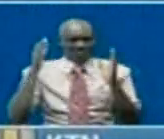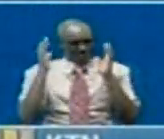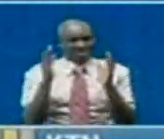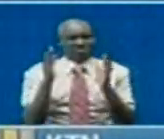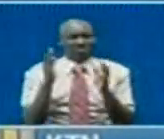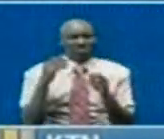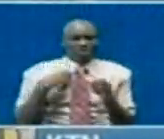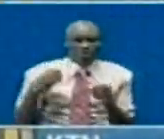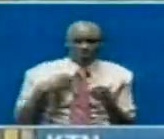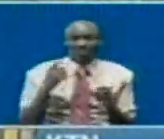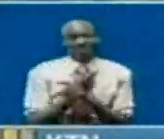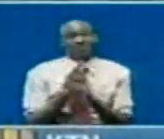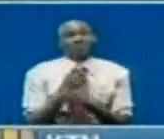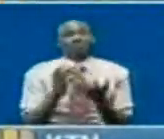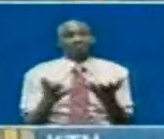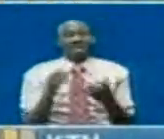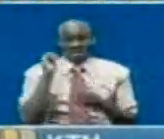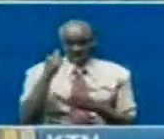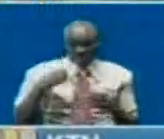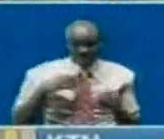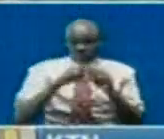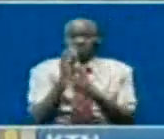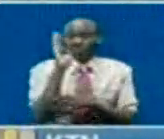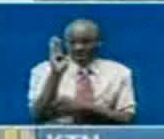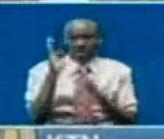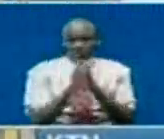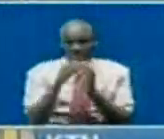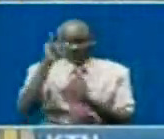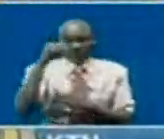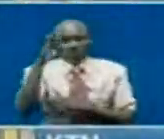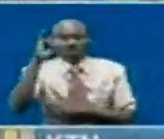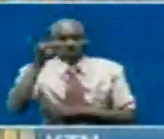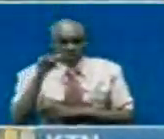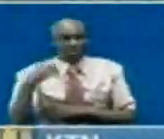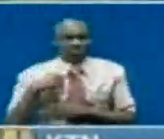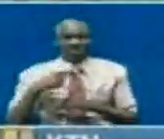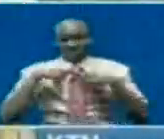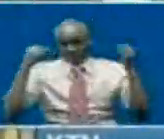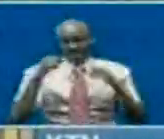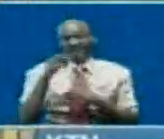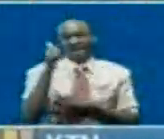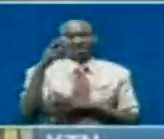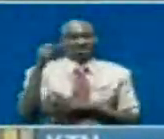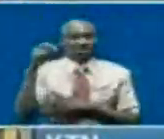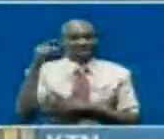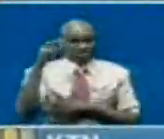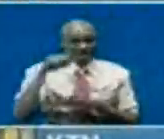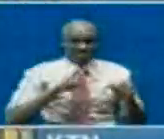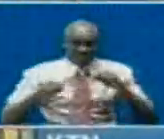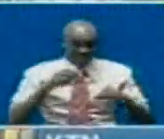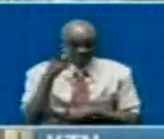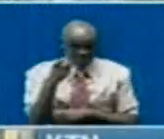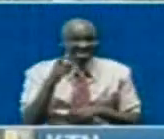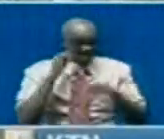of elderly players. Kenya is in Pool B together with experienced Fiji, Japan and Argentina. If Kenya maneuvers our way to